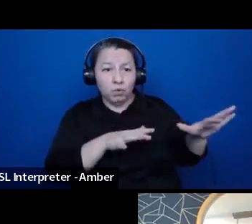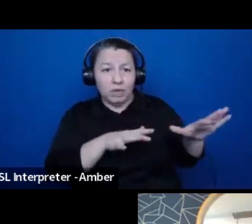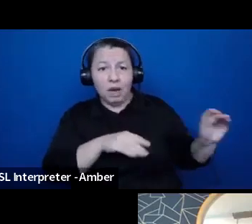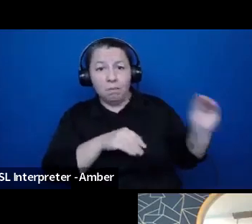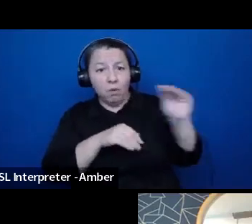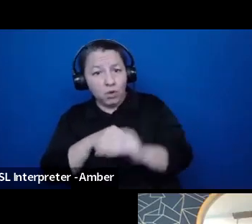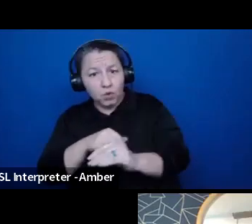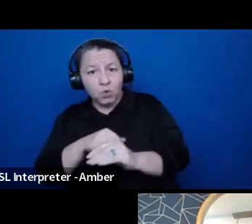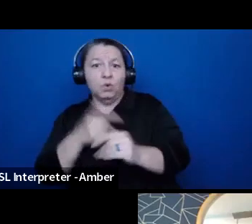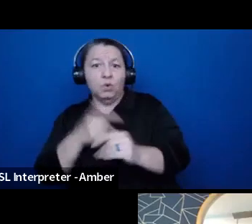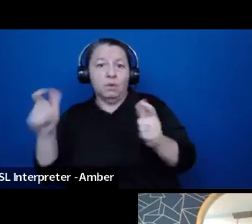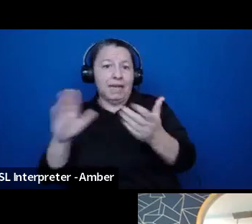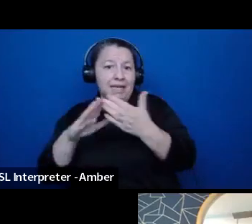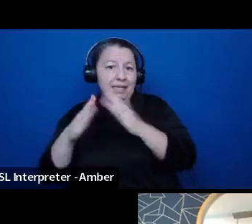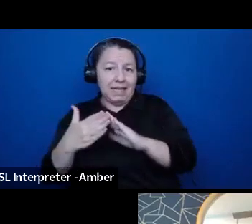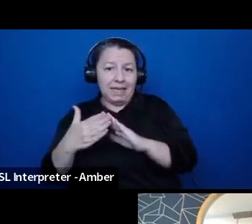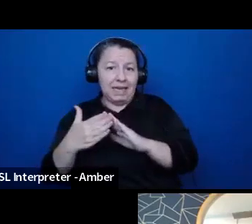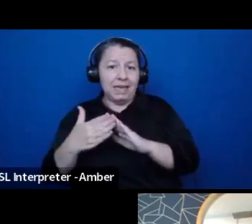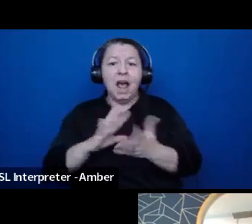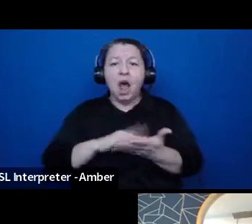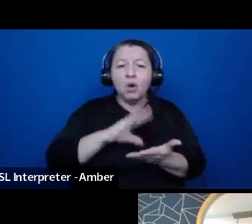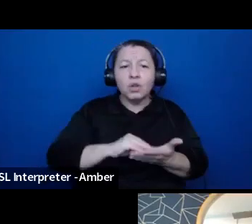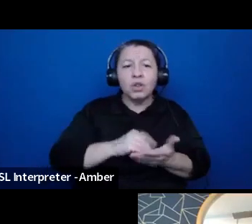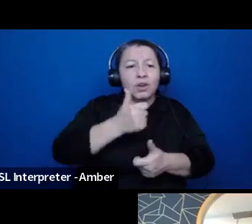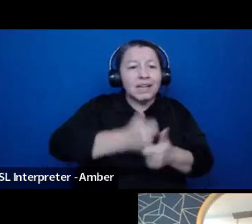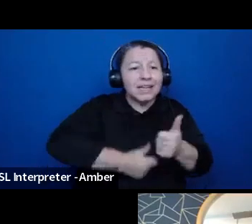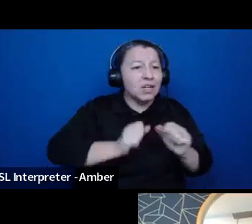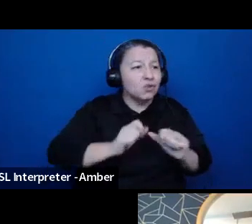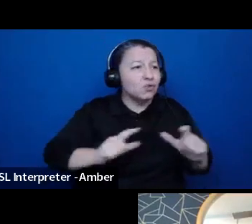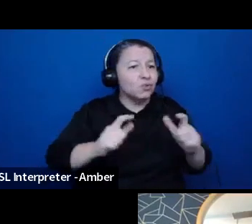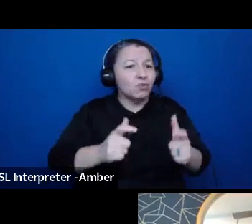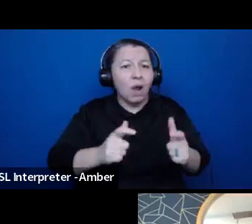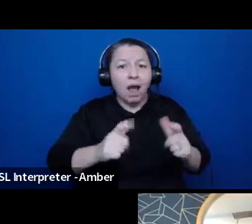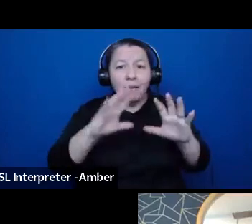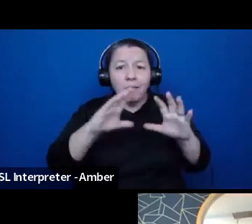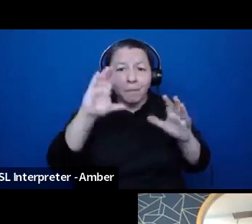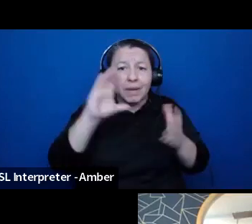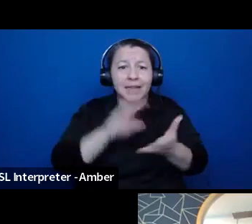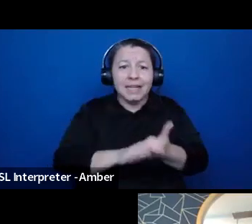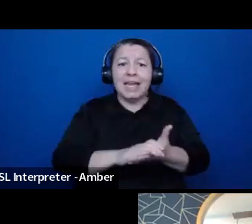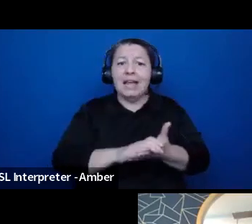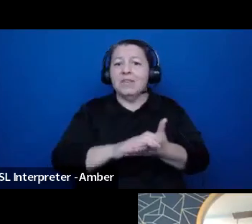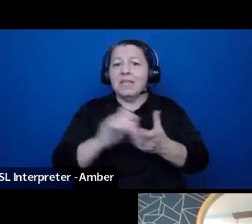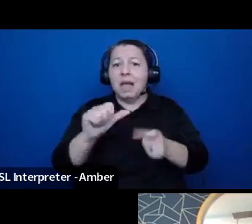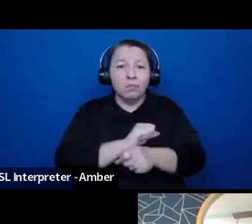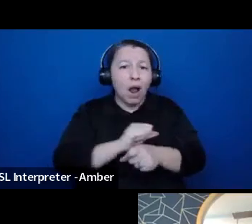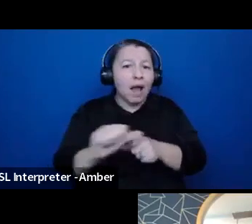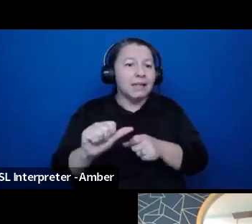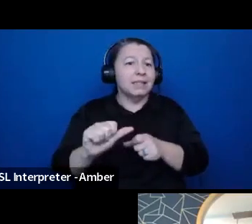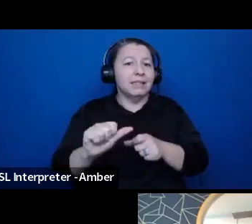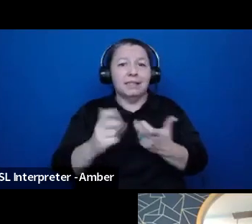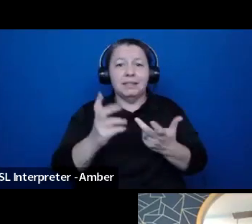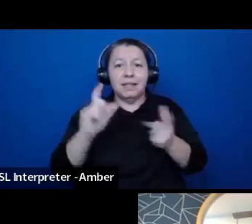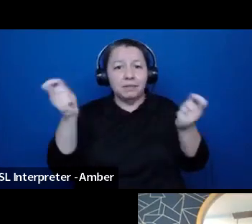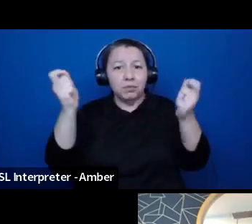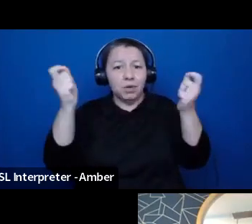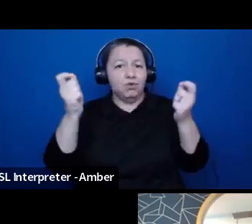And learning each learning each tribal beliefs and practices.